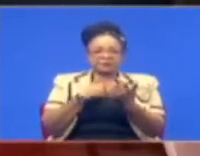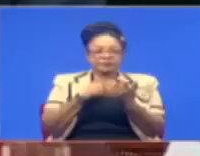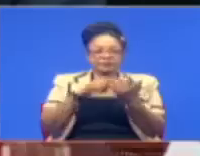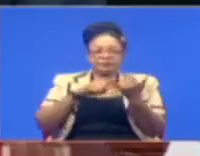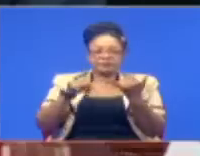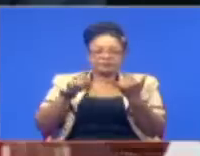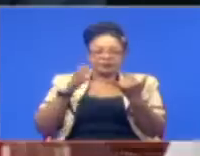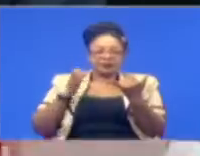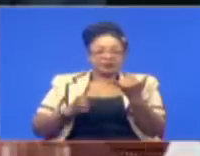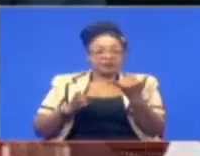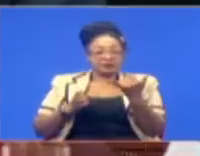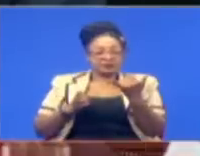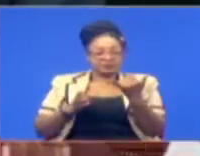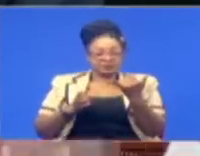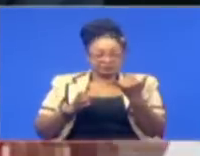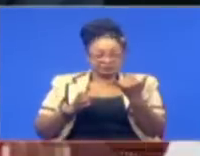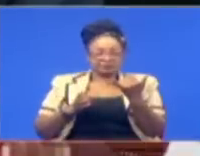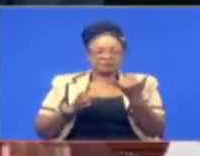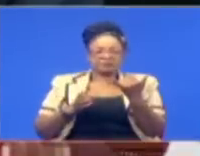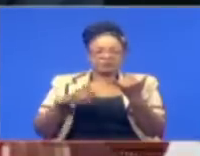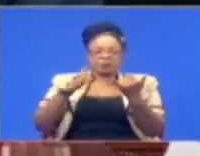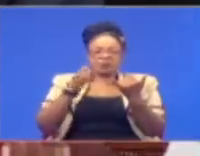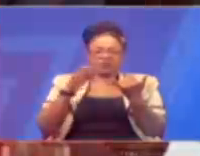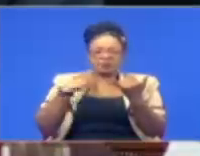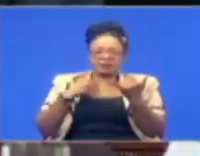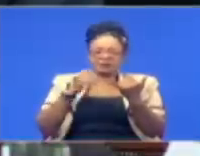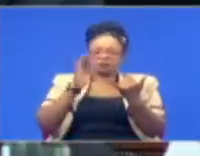Ethics is one of my core